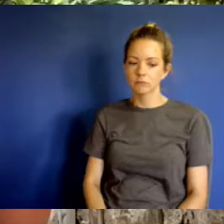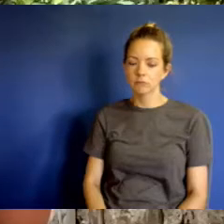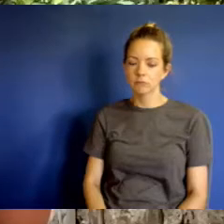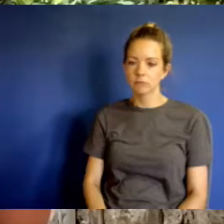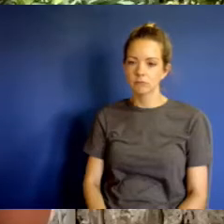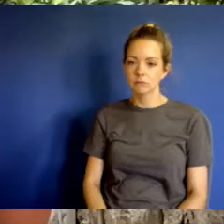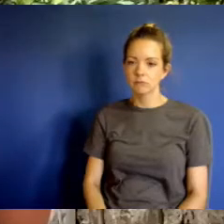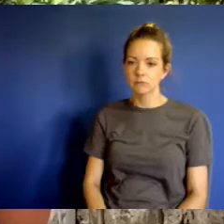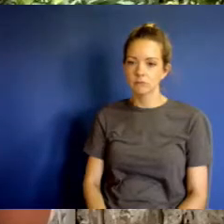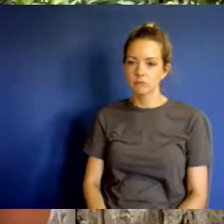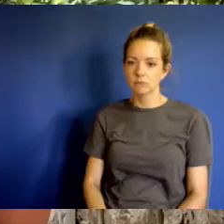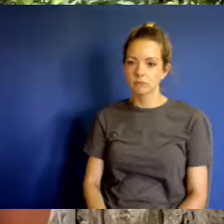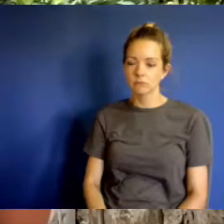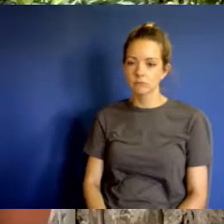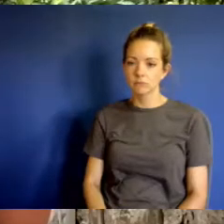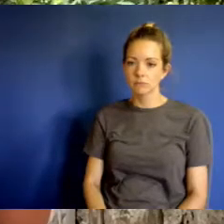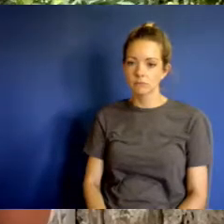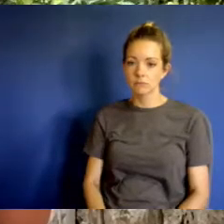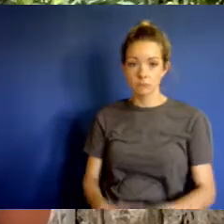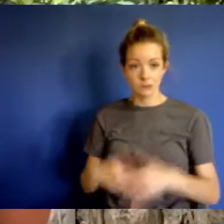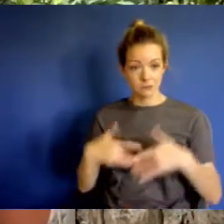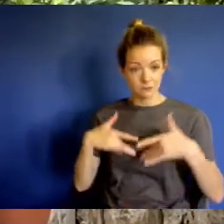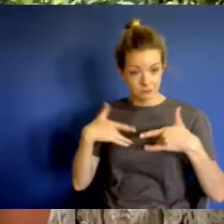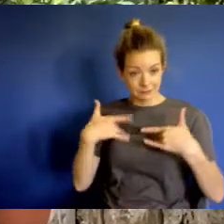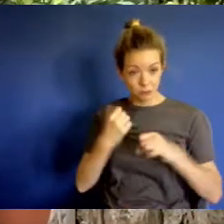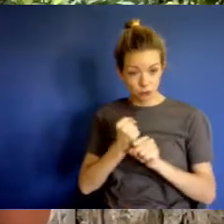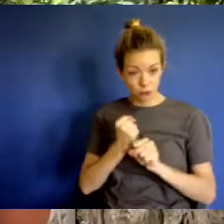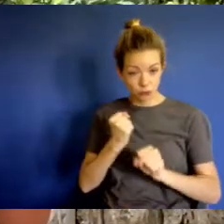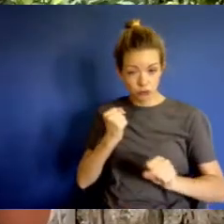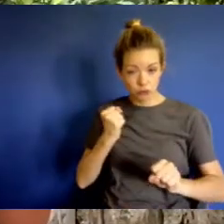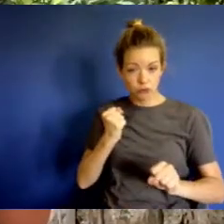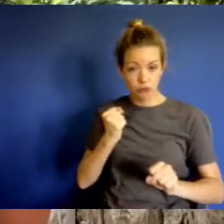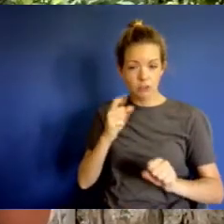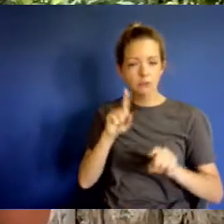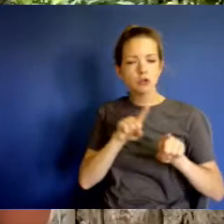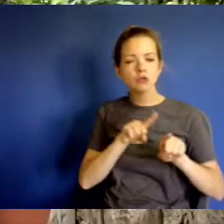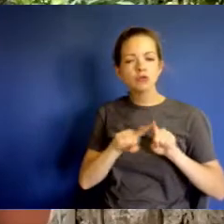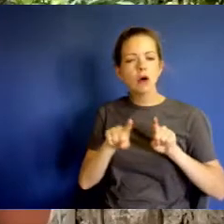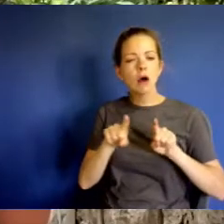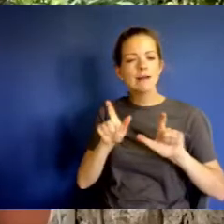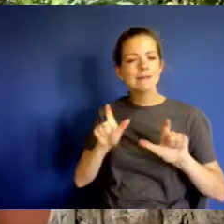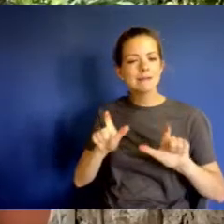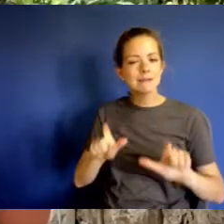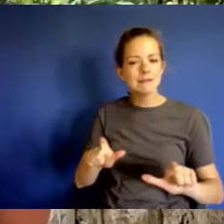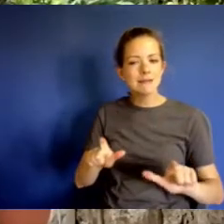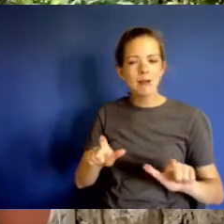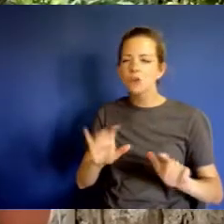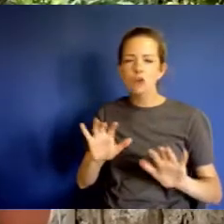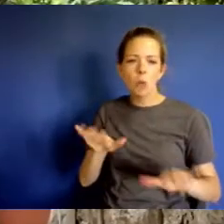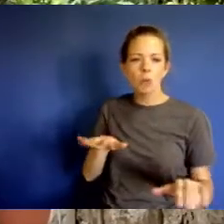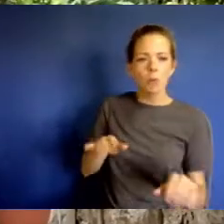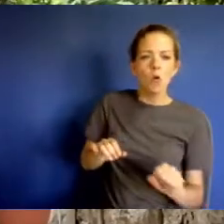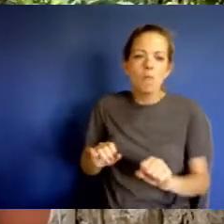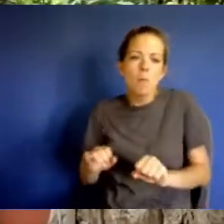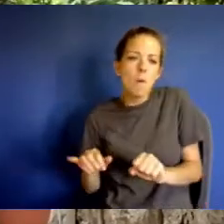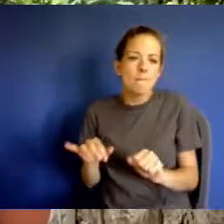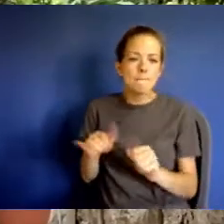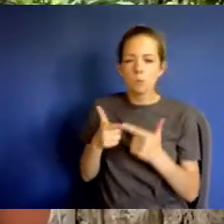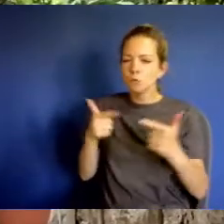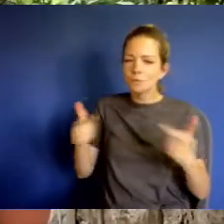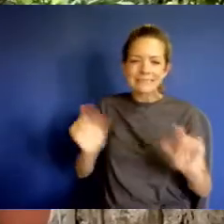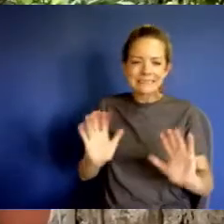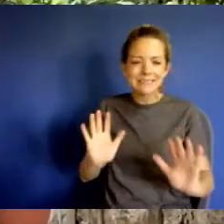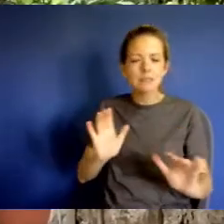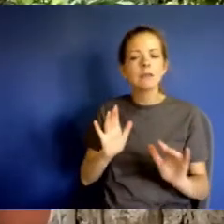But again, once you're there, if you'll feel the stretch, but try and be still with it. Try not to fidget